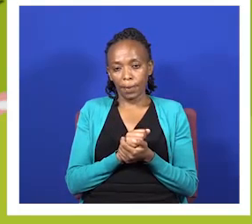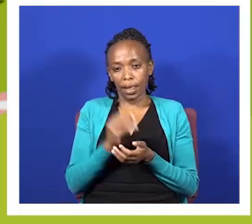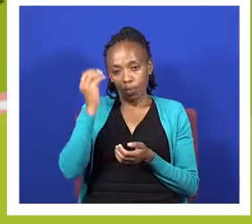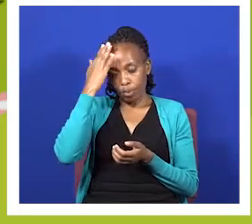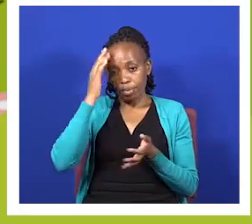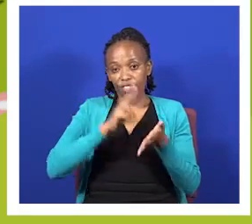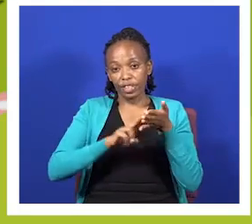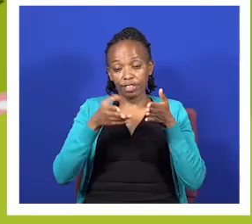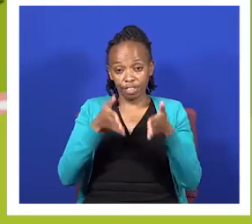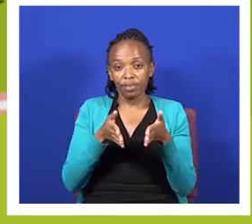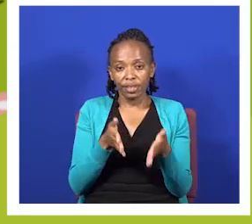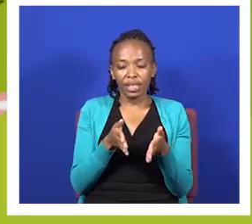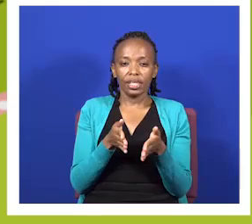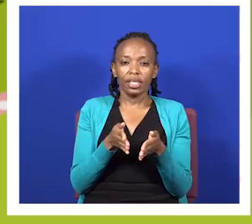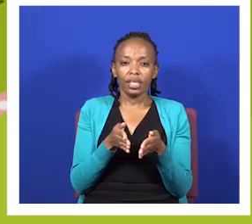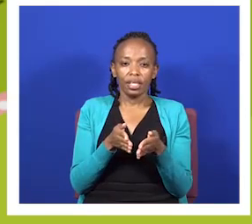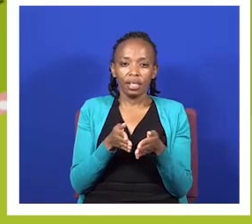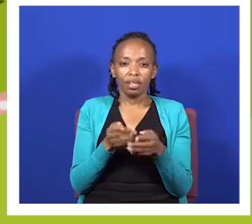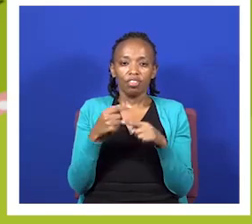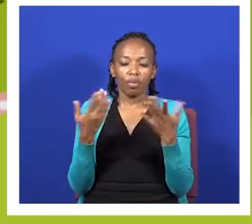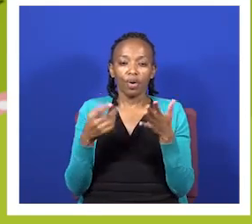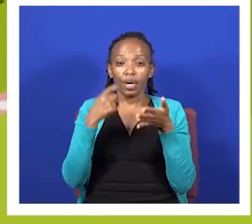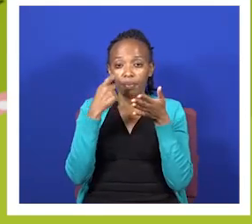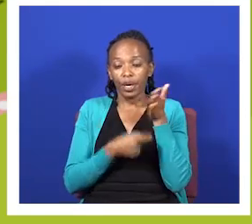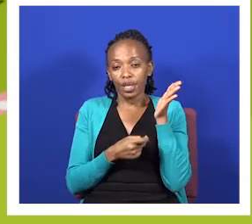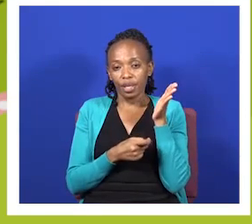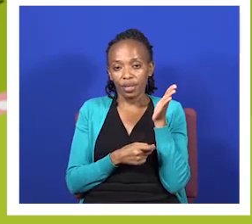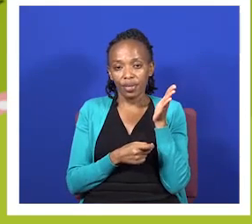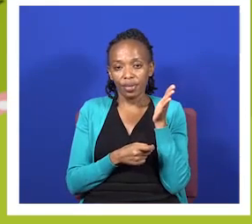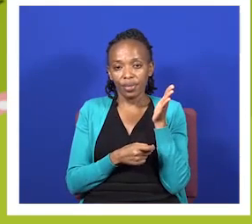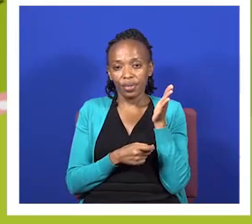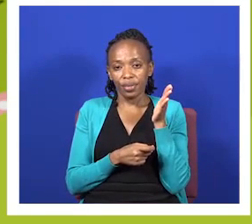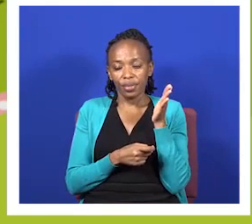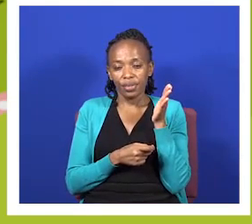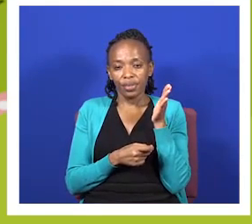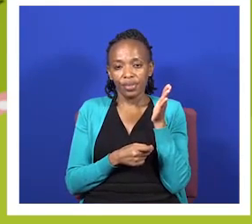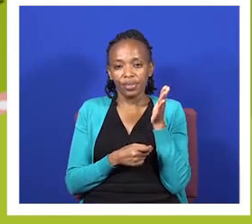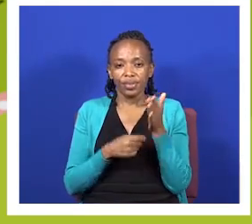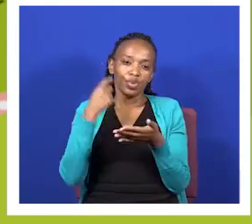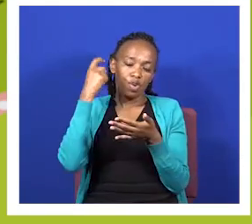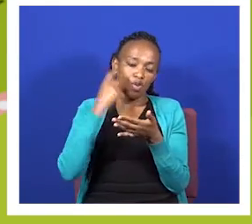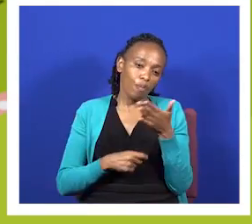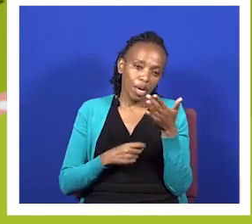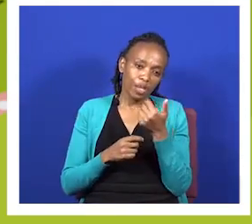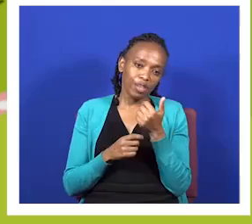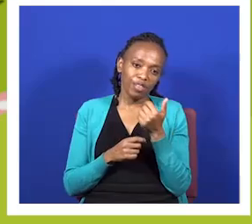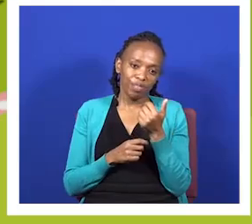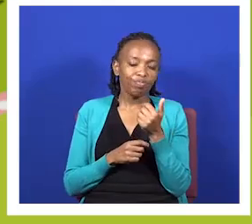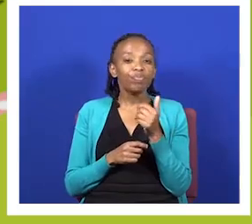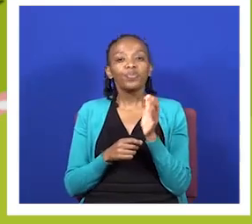And our memory verse for today comes from Matthew. Yes, say it with me.